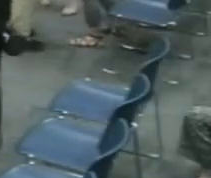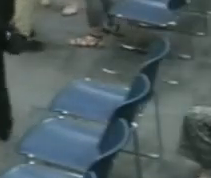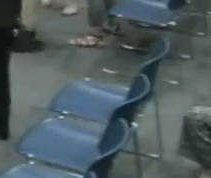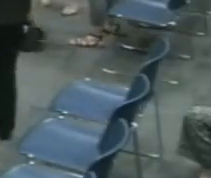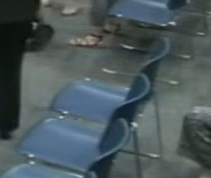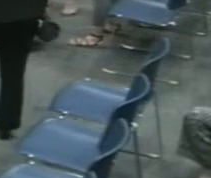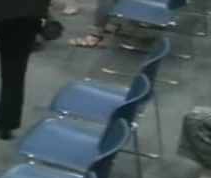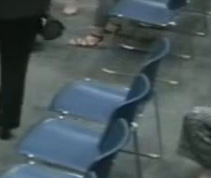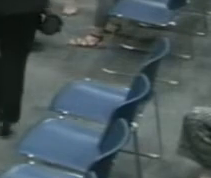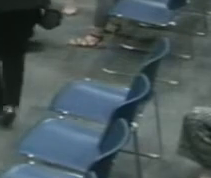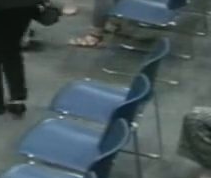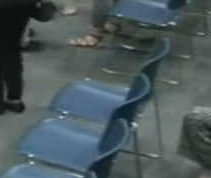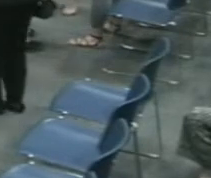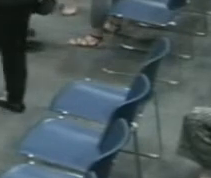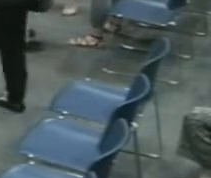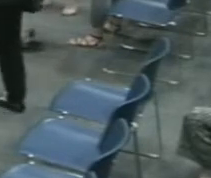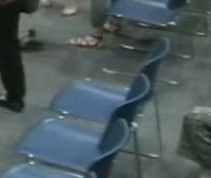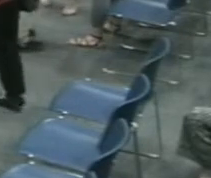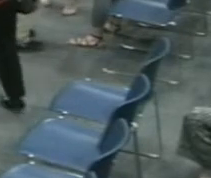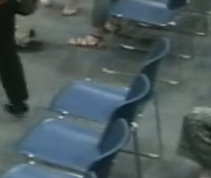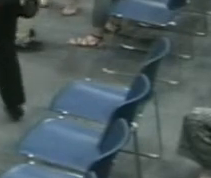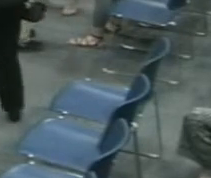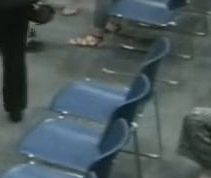in the theater, they stand up too tight.